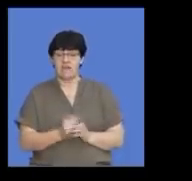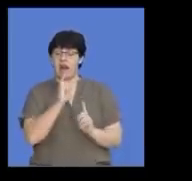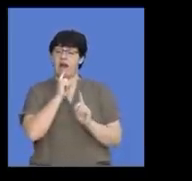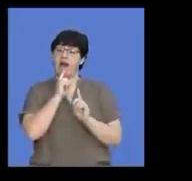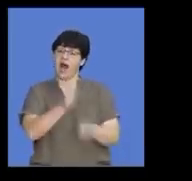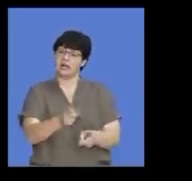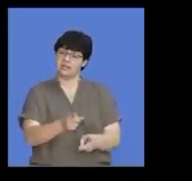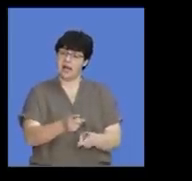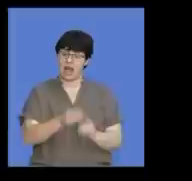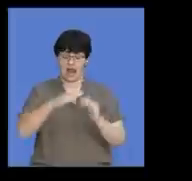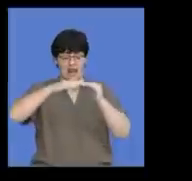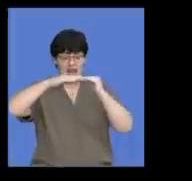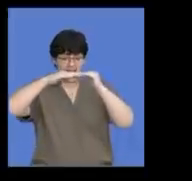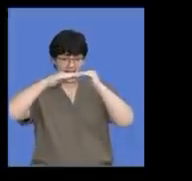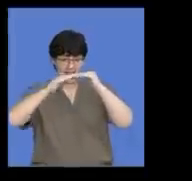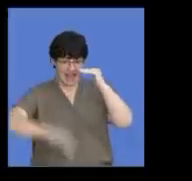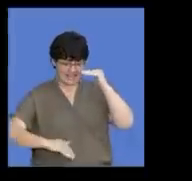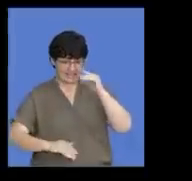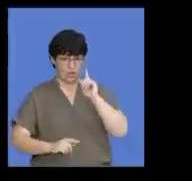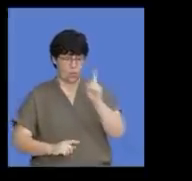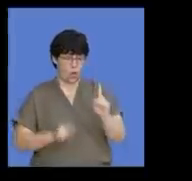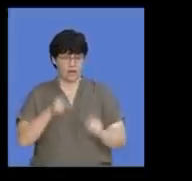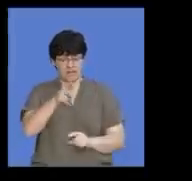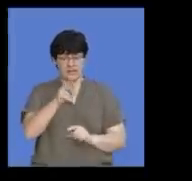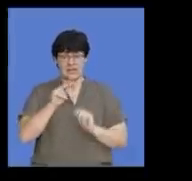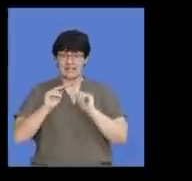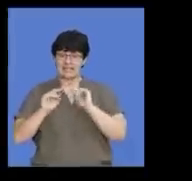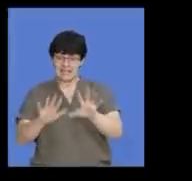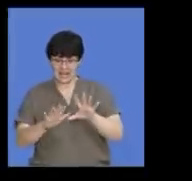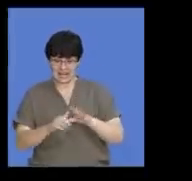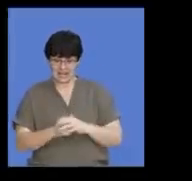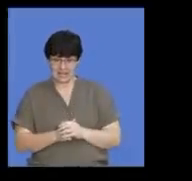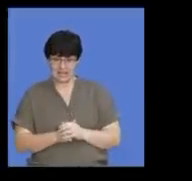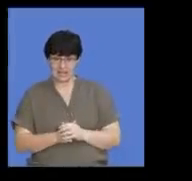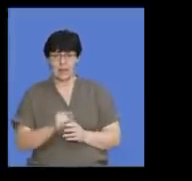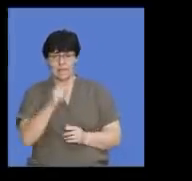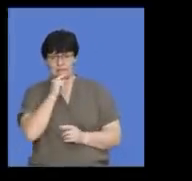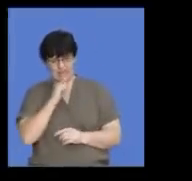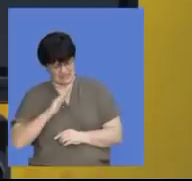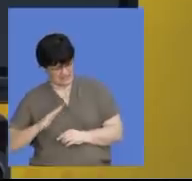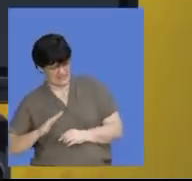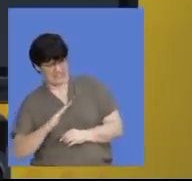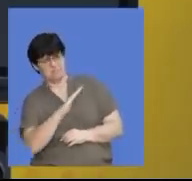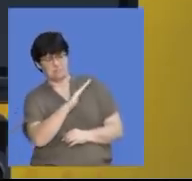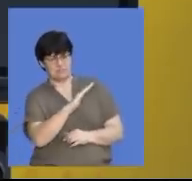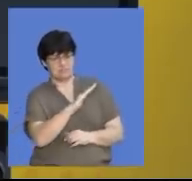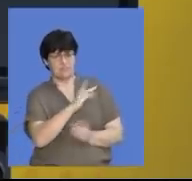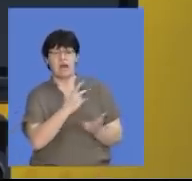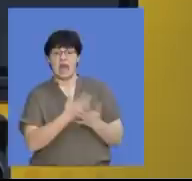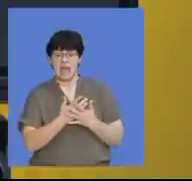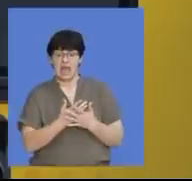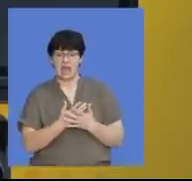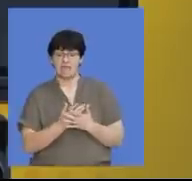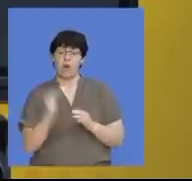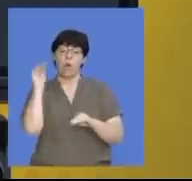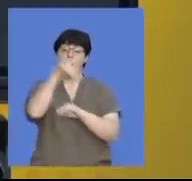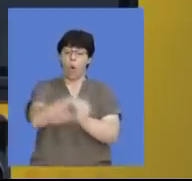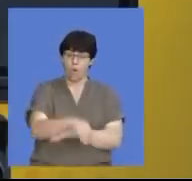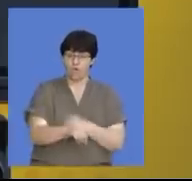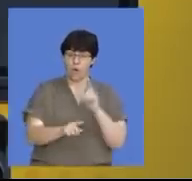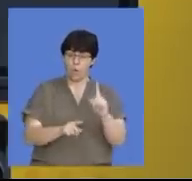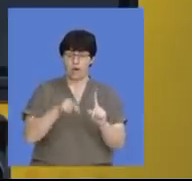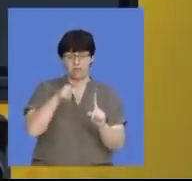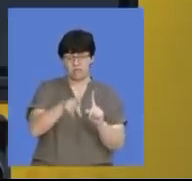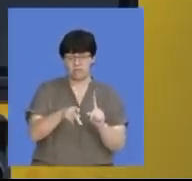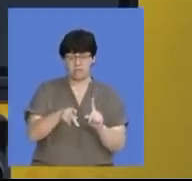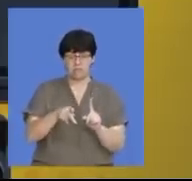answer is less than 1 is to 10, you can consider that a steep slope. If it's greater than 1 is to 10, 1 is to